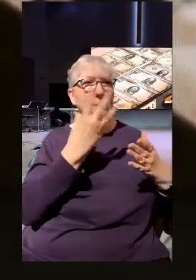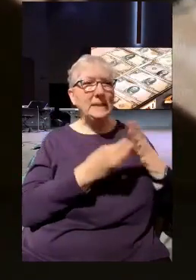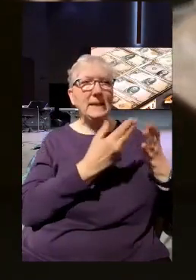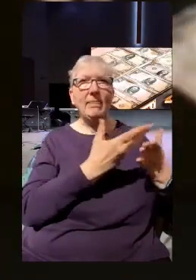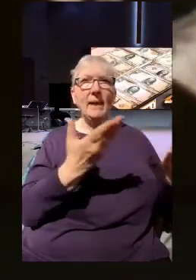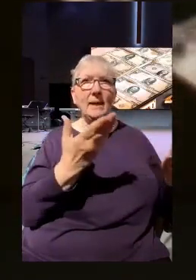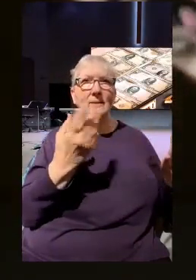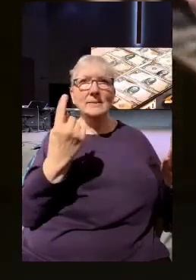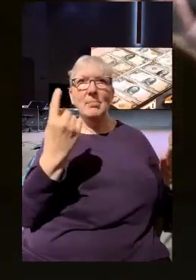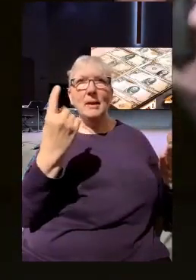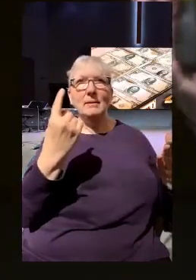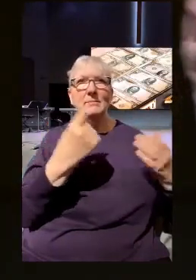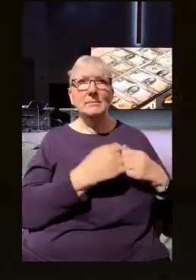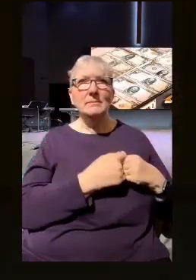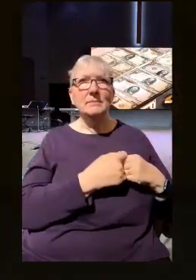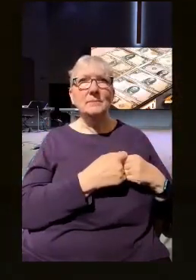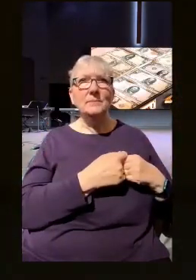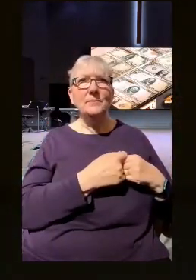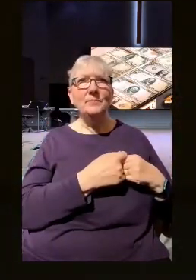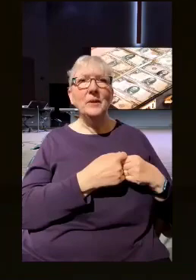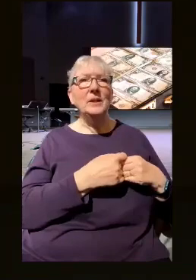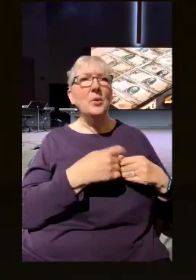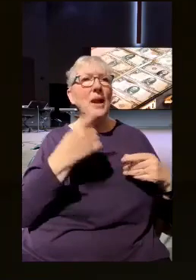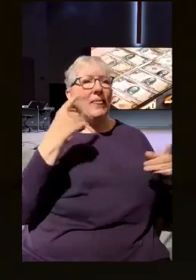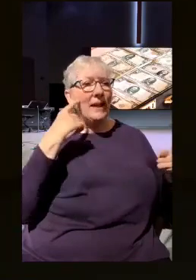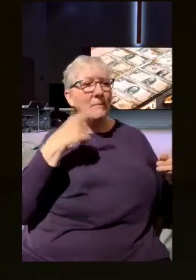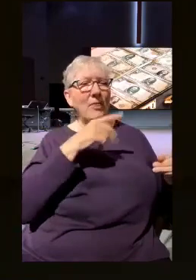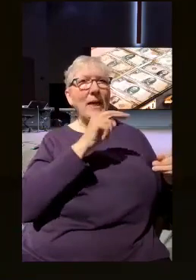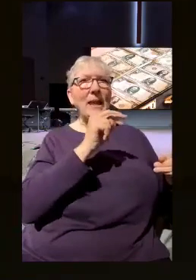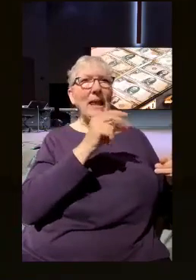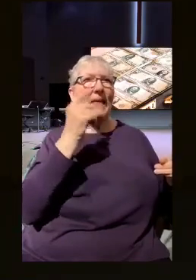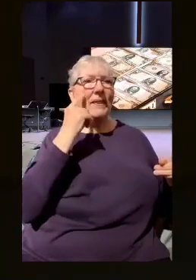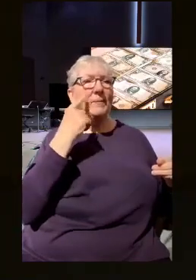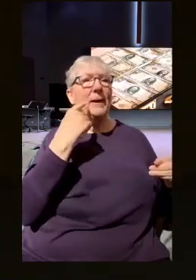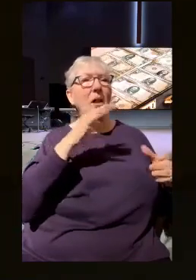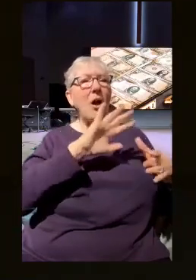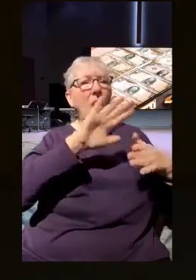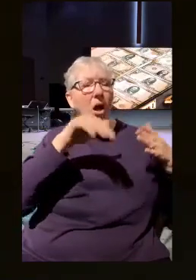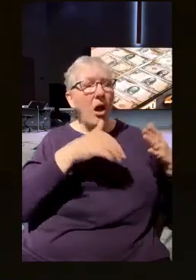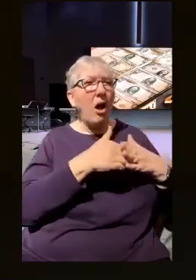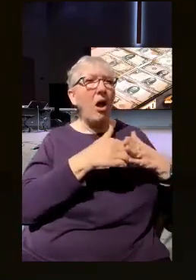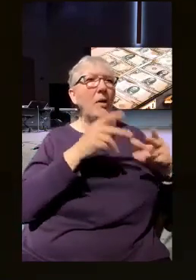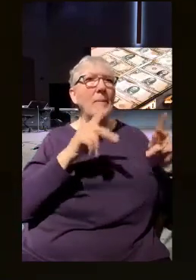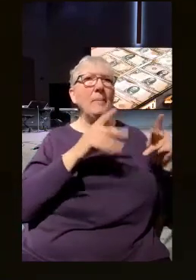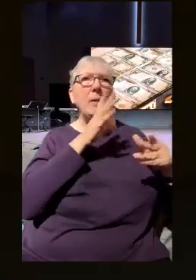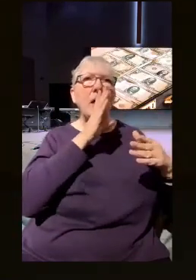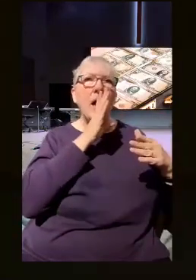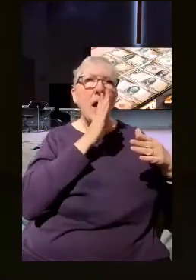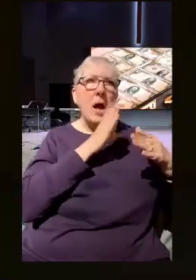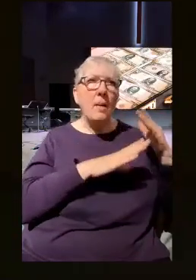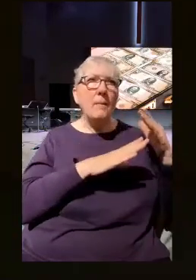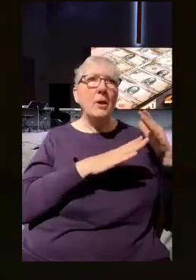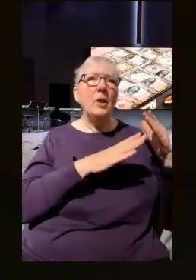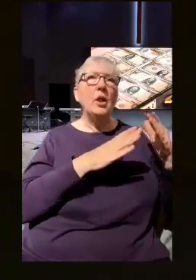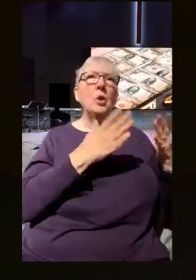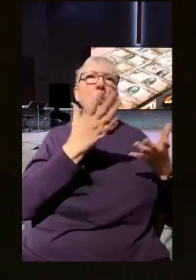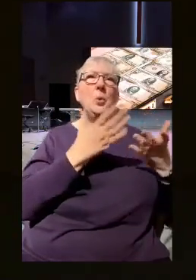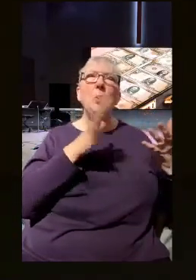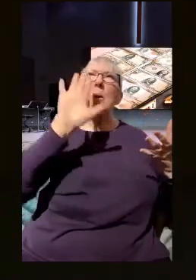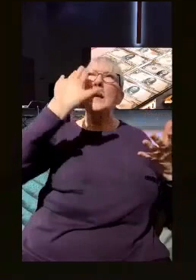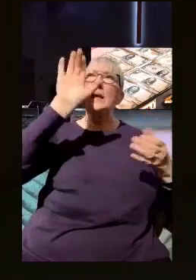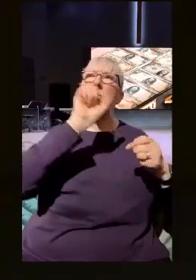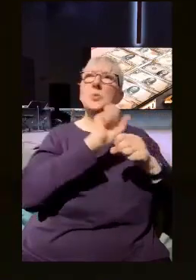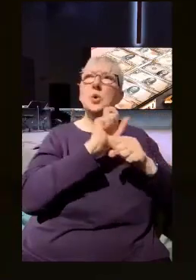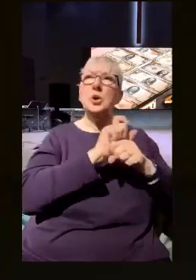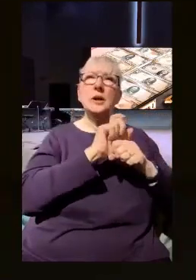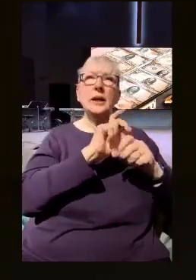servants that God has around the world who are doing his work in unseen places. And